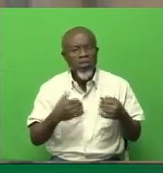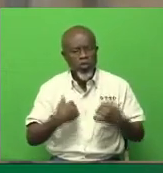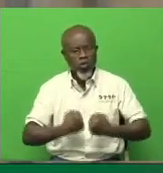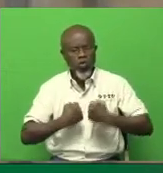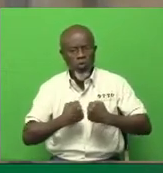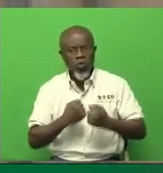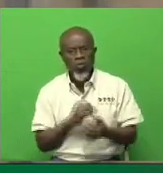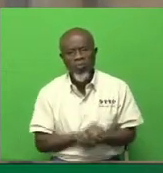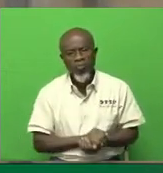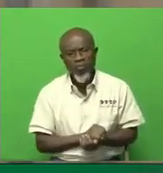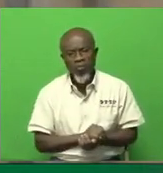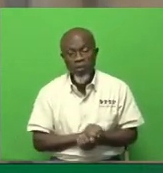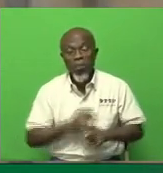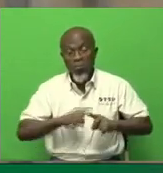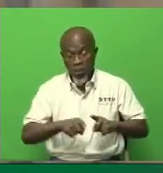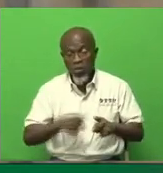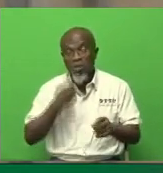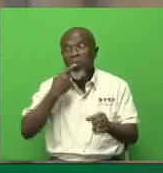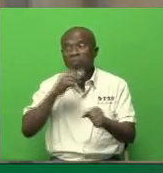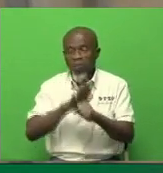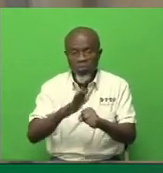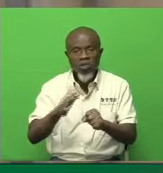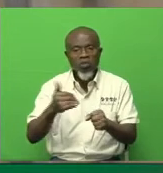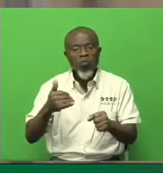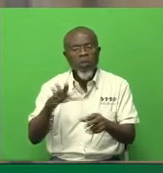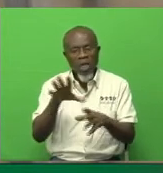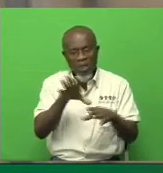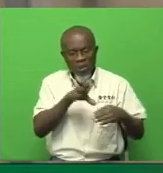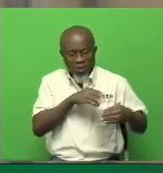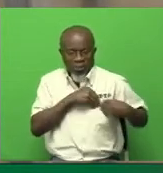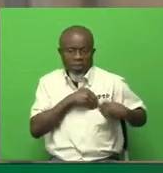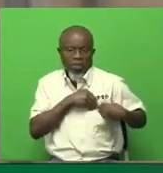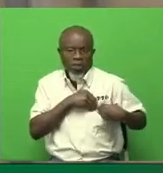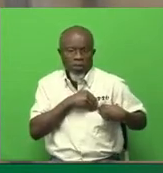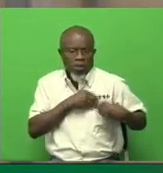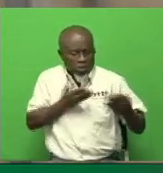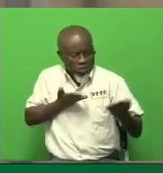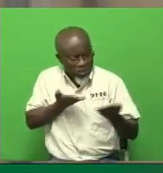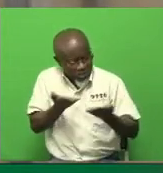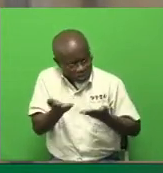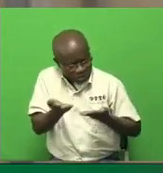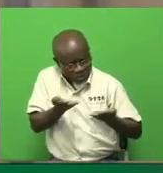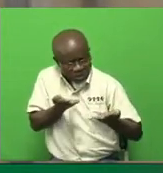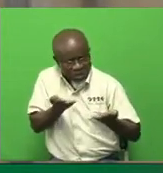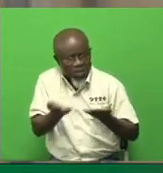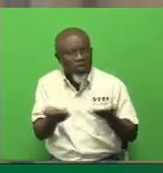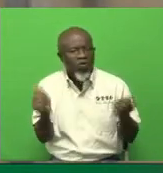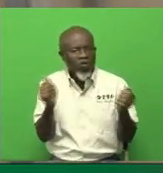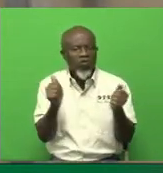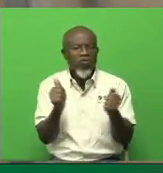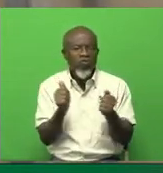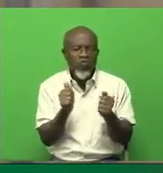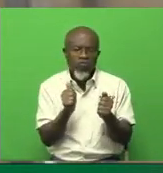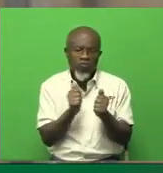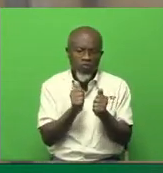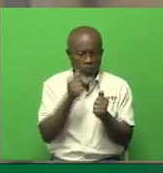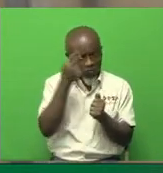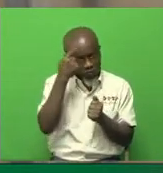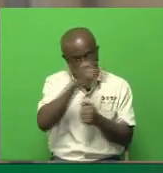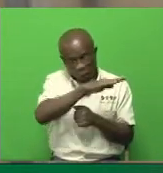but this is the oath we took to serve in the best interest of all the people without fear or